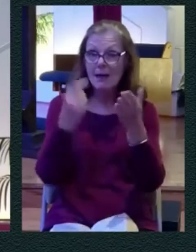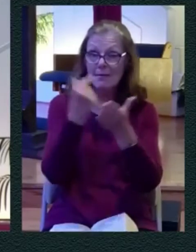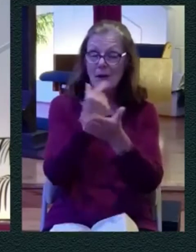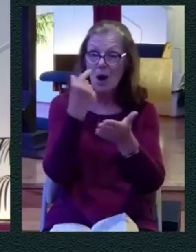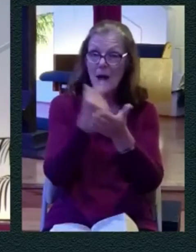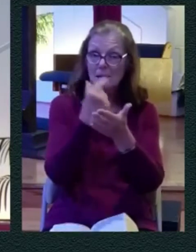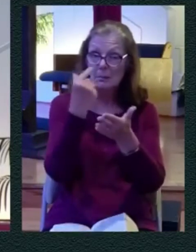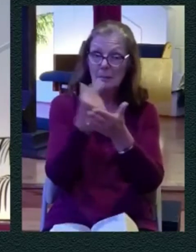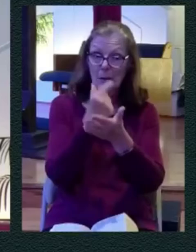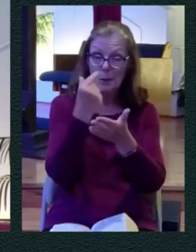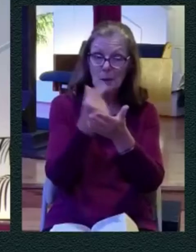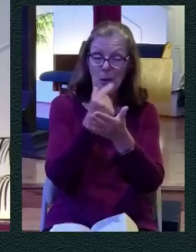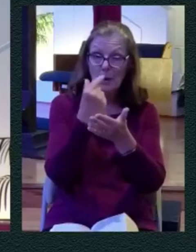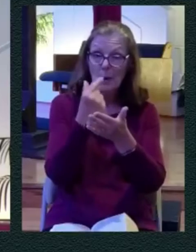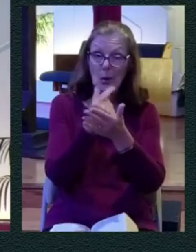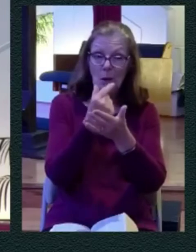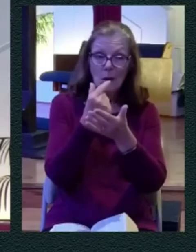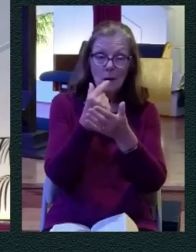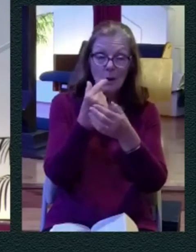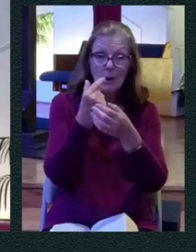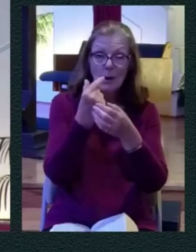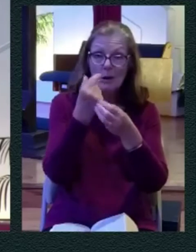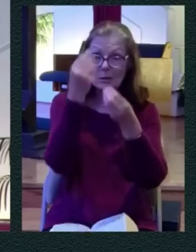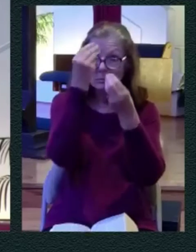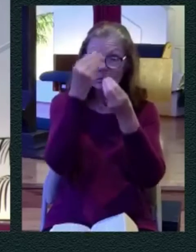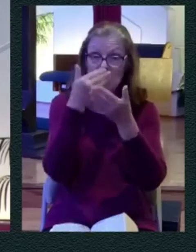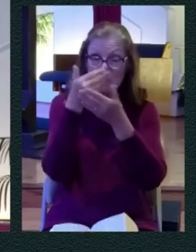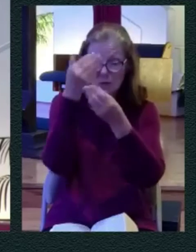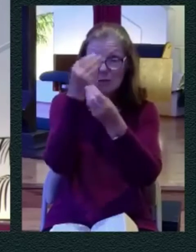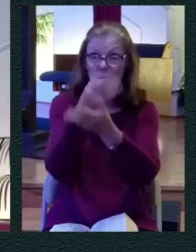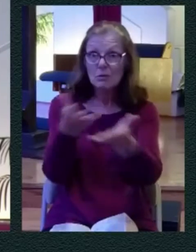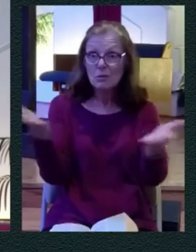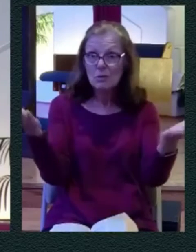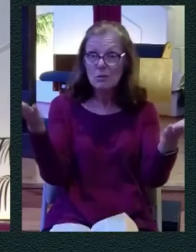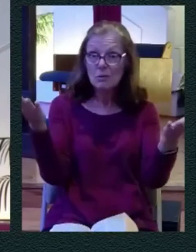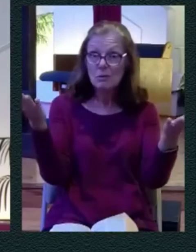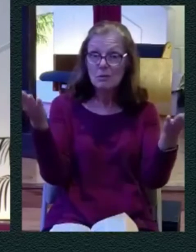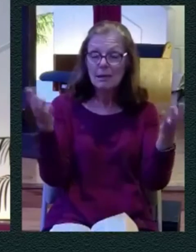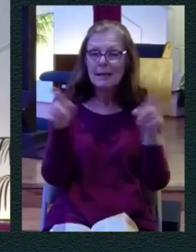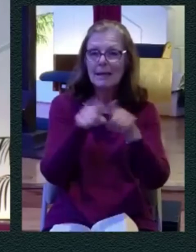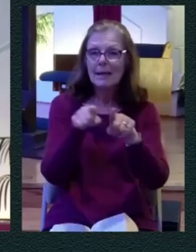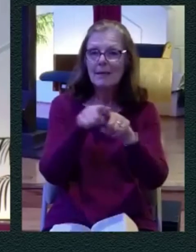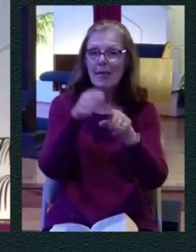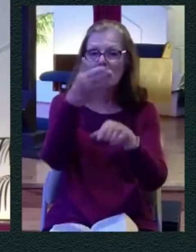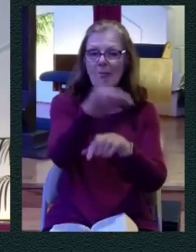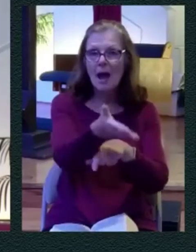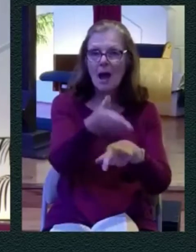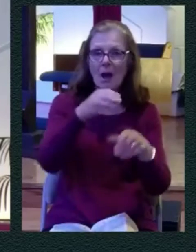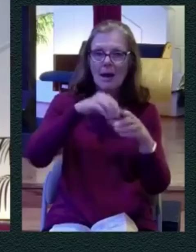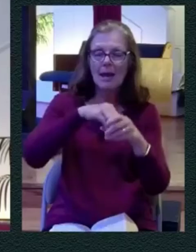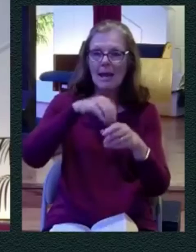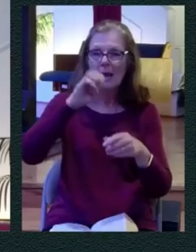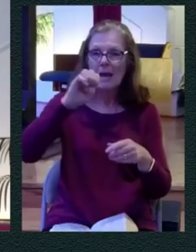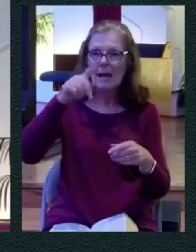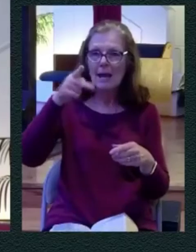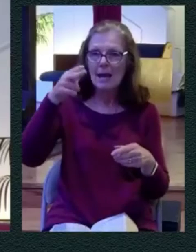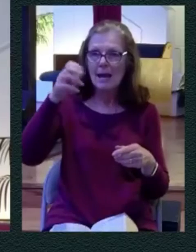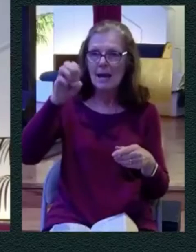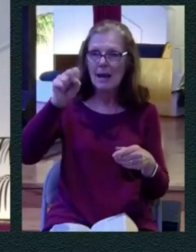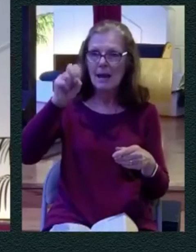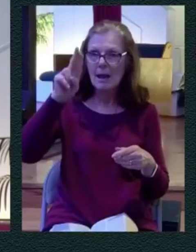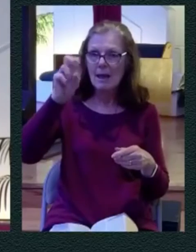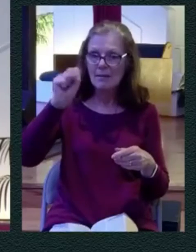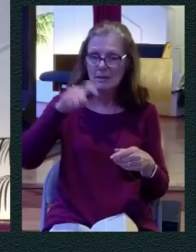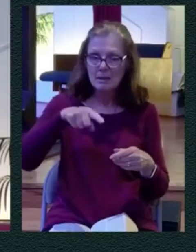great powerful movements that we read of in the book of Acts. Even Ephesus has lost their focus. The Lord